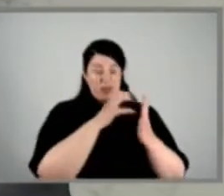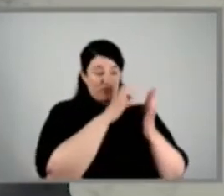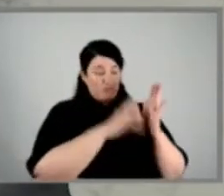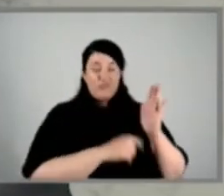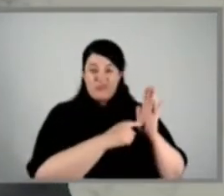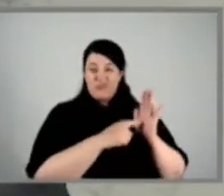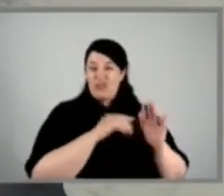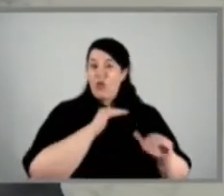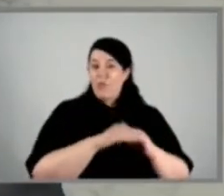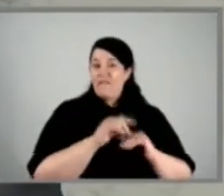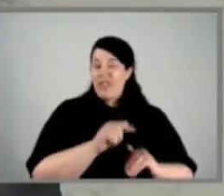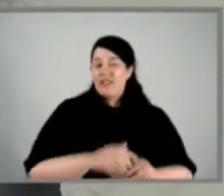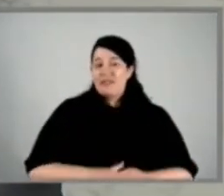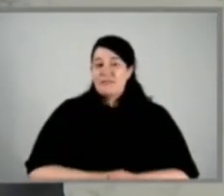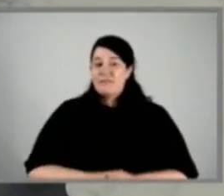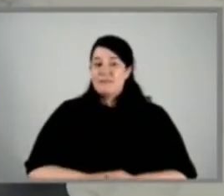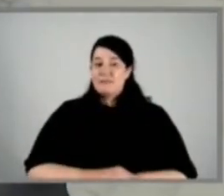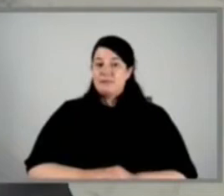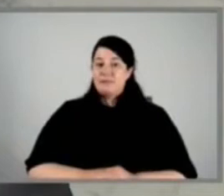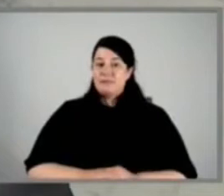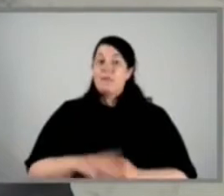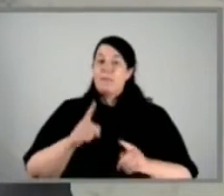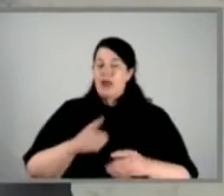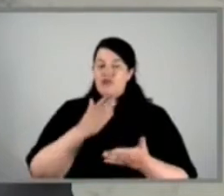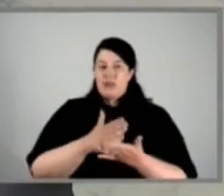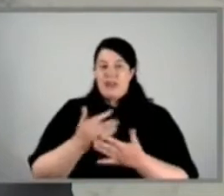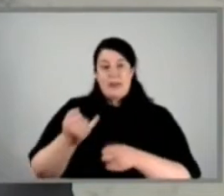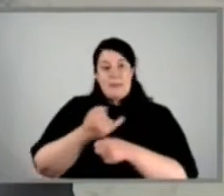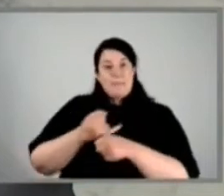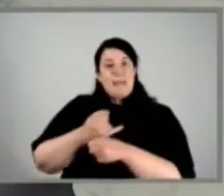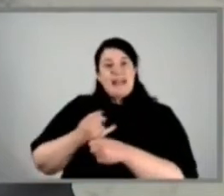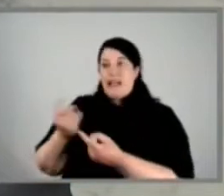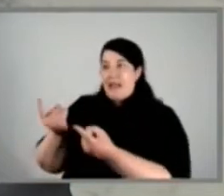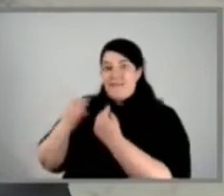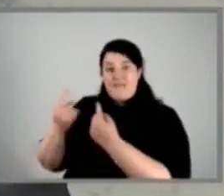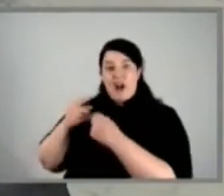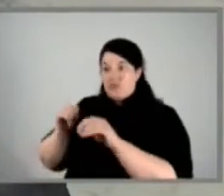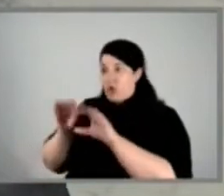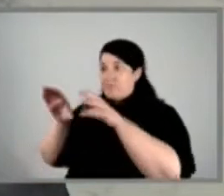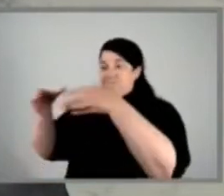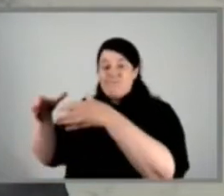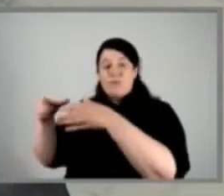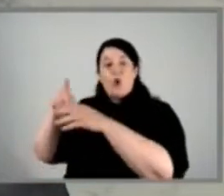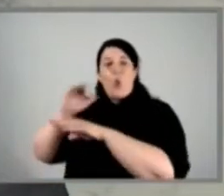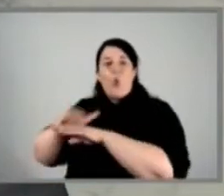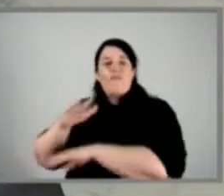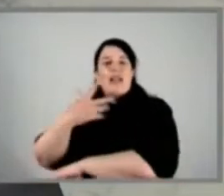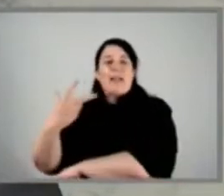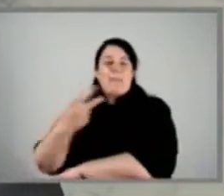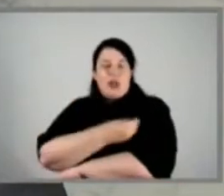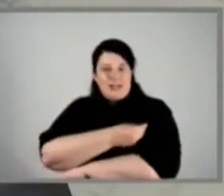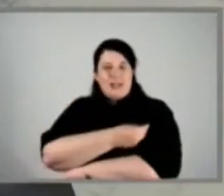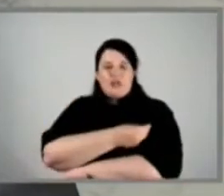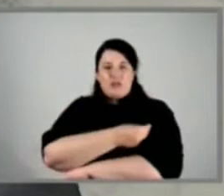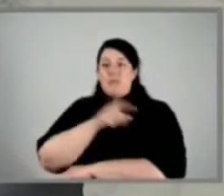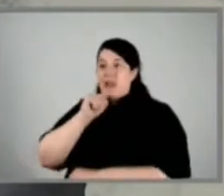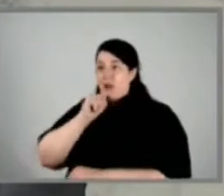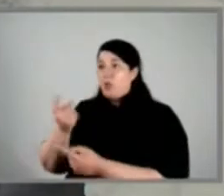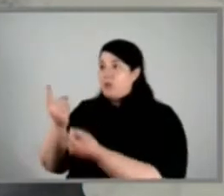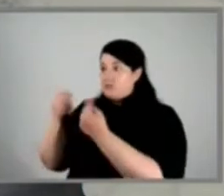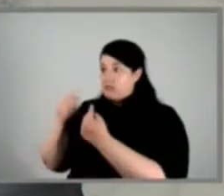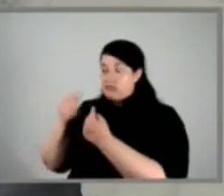medical advice from the ATAGI group, our advisory group on immunisation, which advises the Minister for Health on